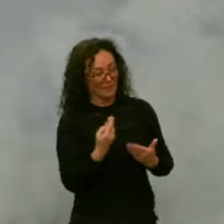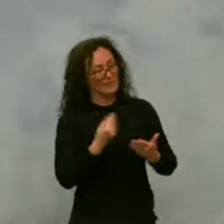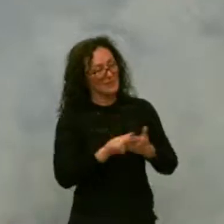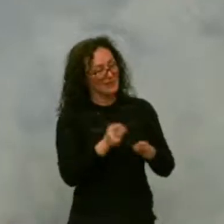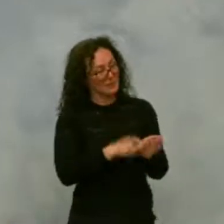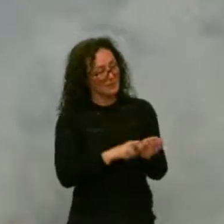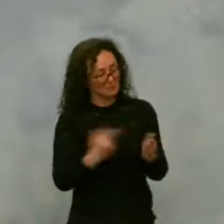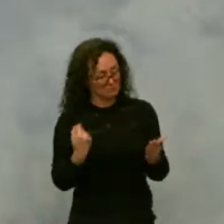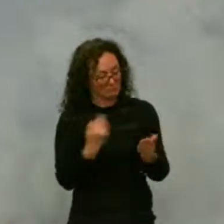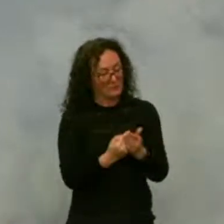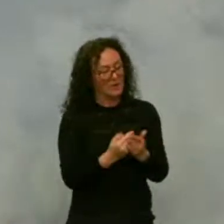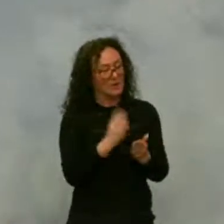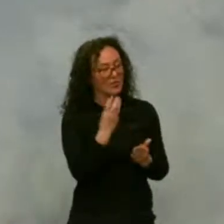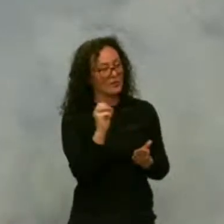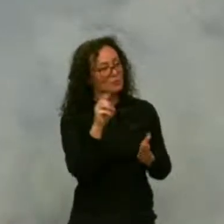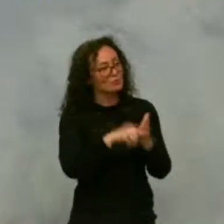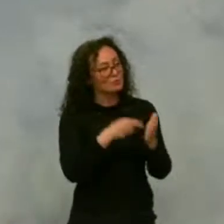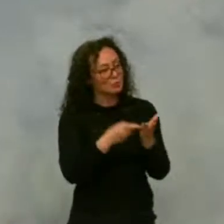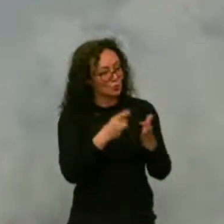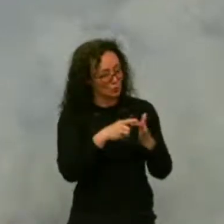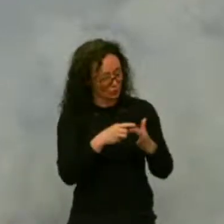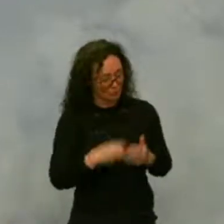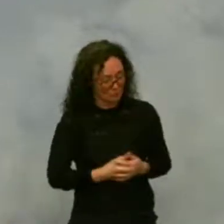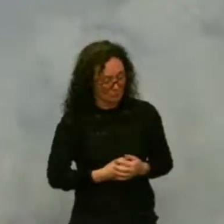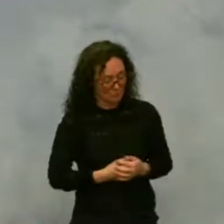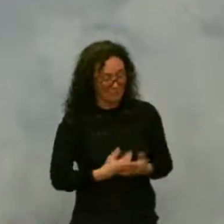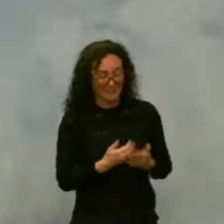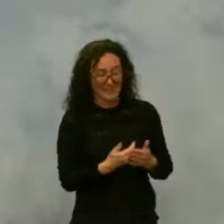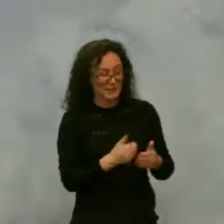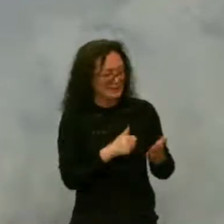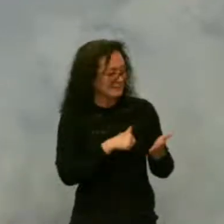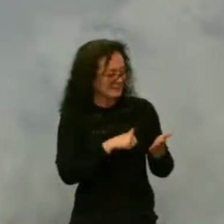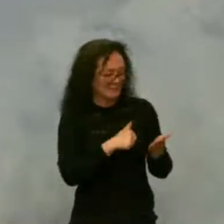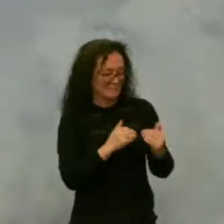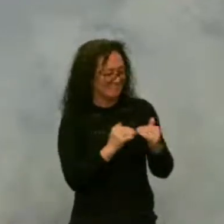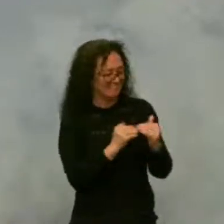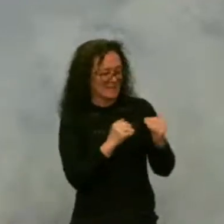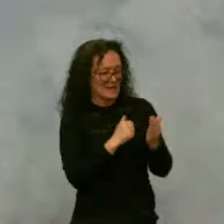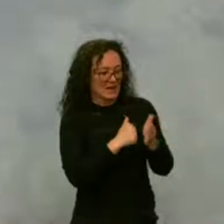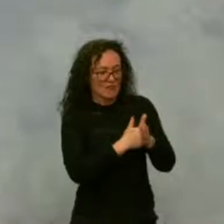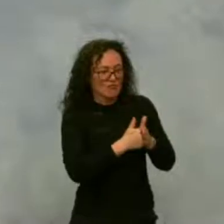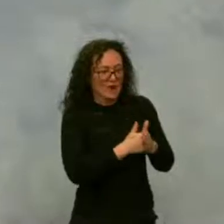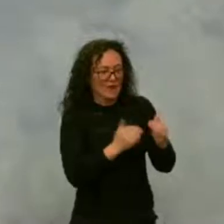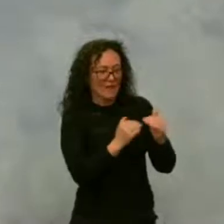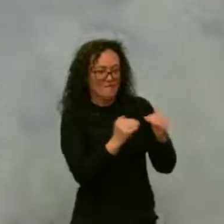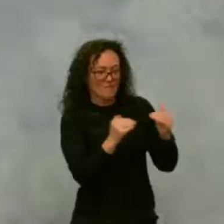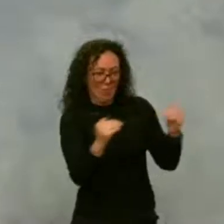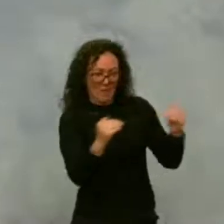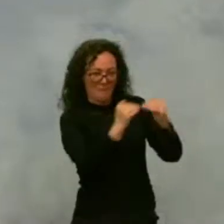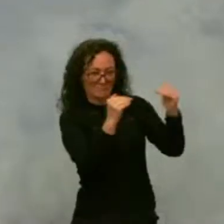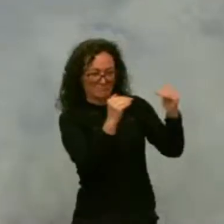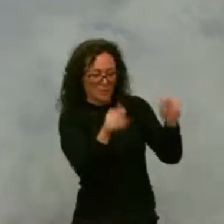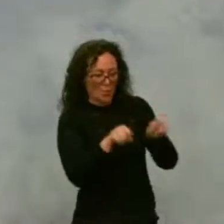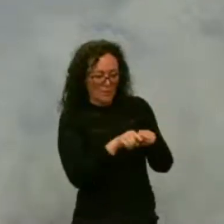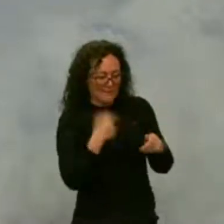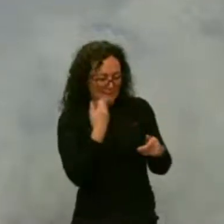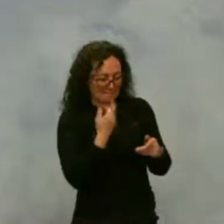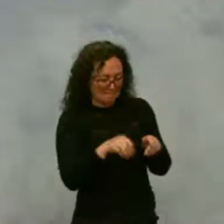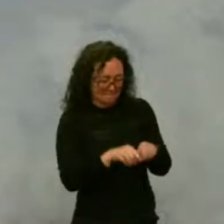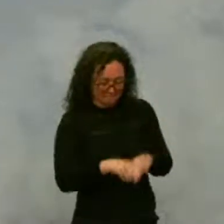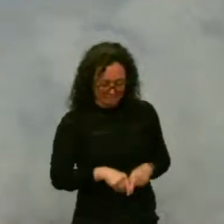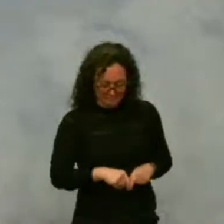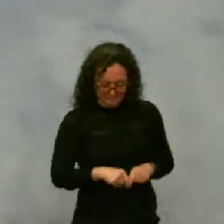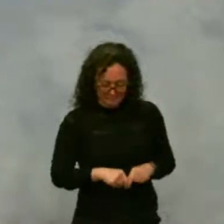the 30th of June. And this report takes a standard format that I'll report back to committee on a quarterly basis with. So section